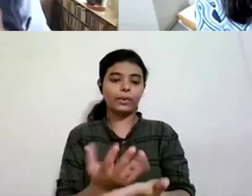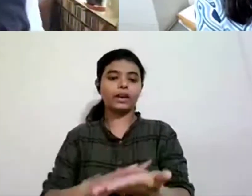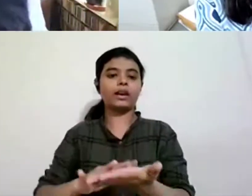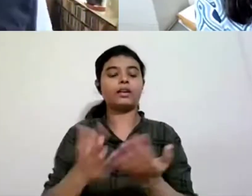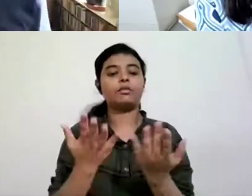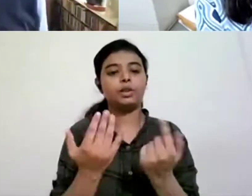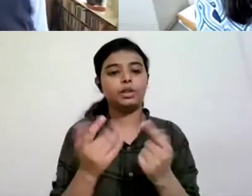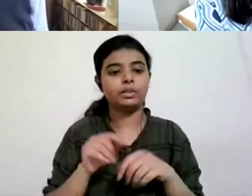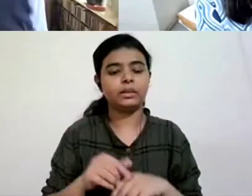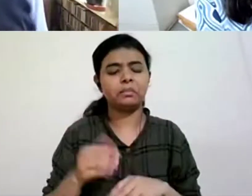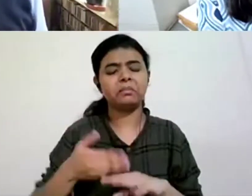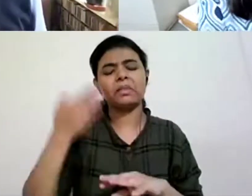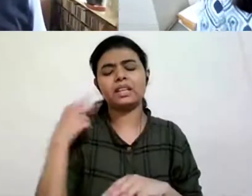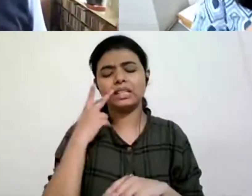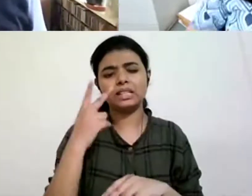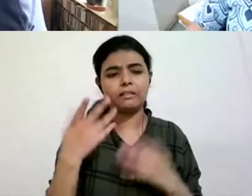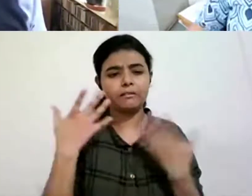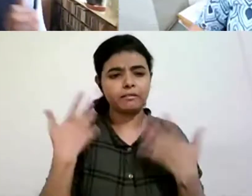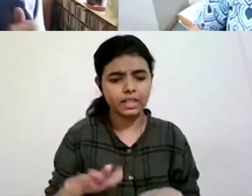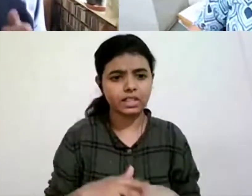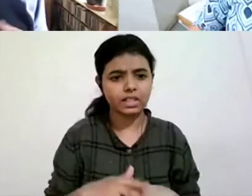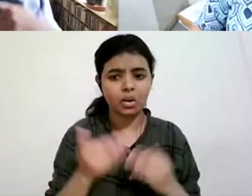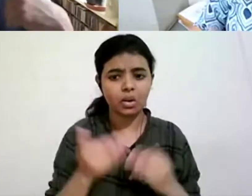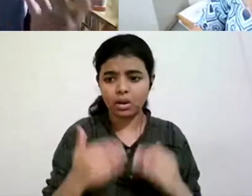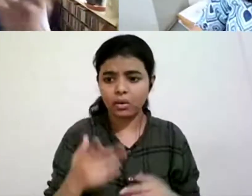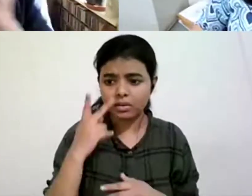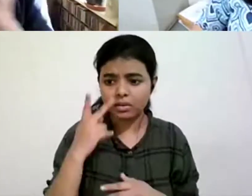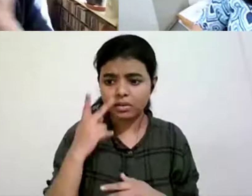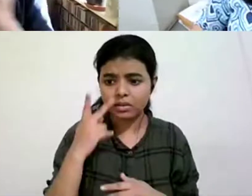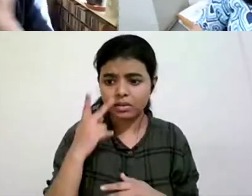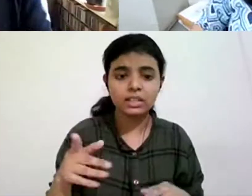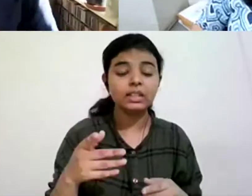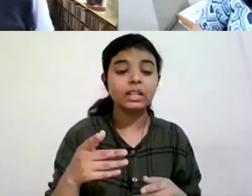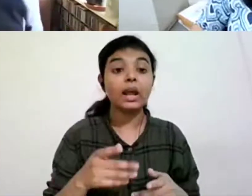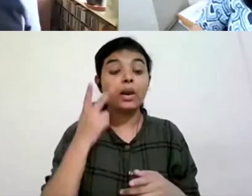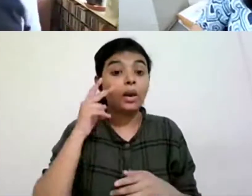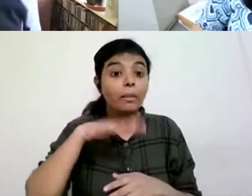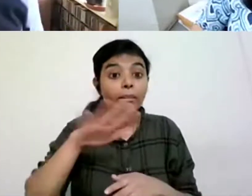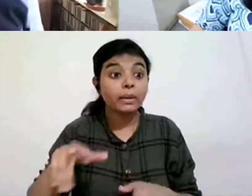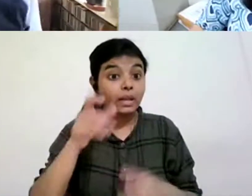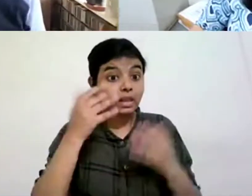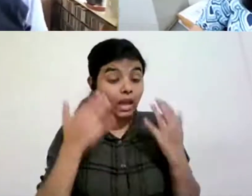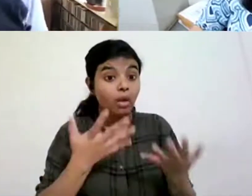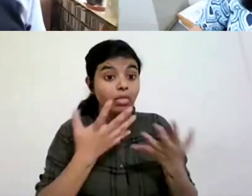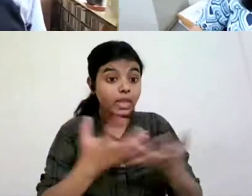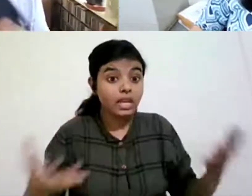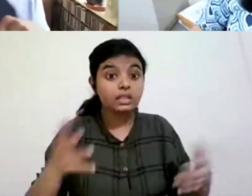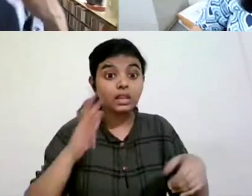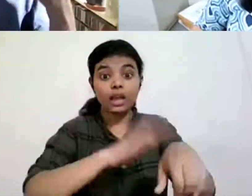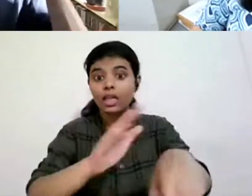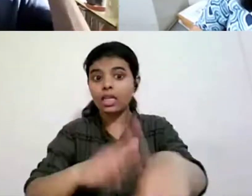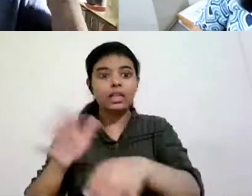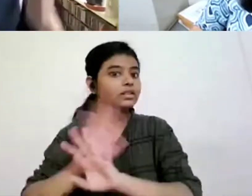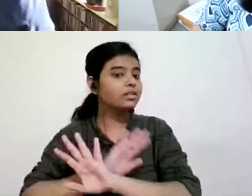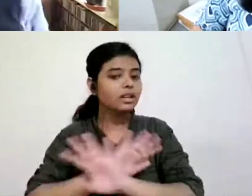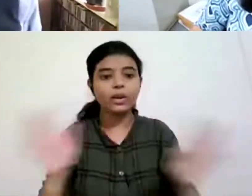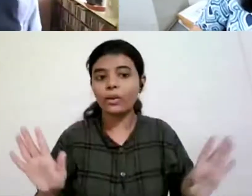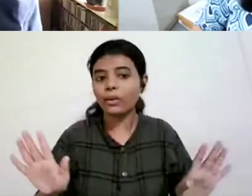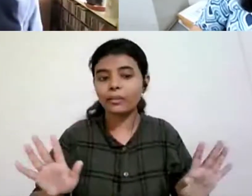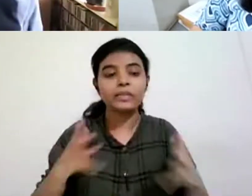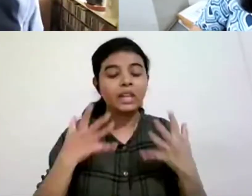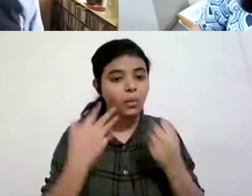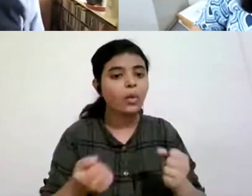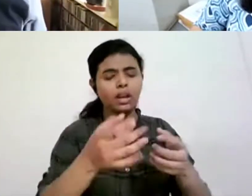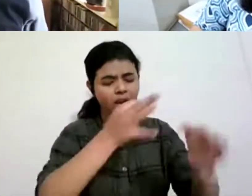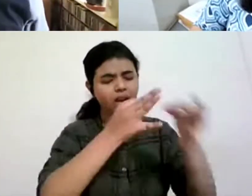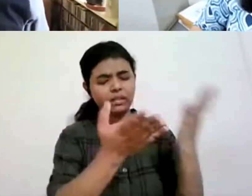We do see that a lot of blind people do not like to touch right now objects in museums. They rather want to get the